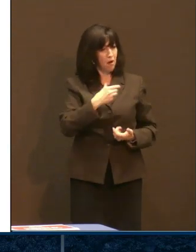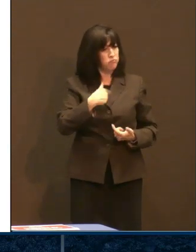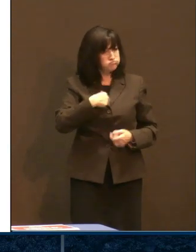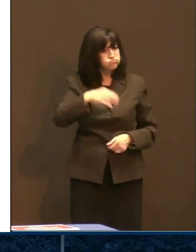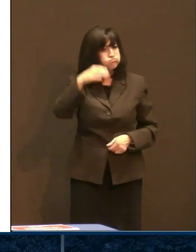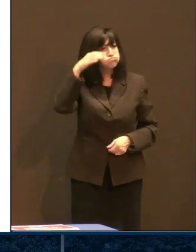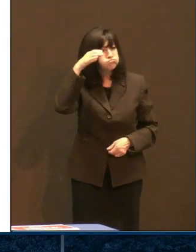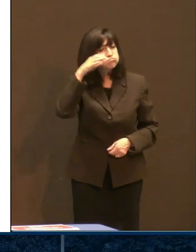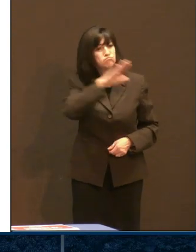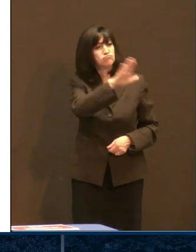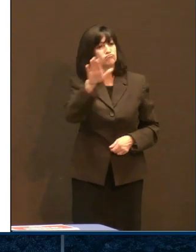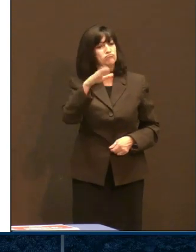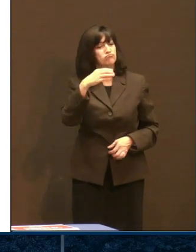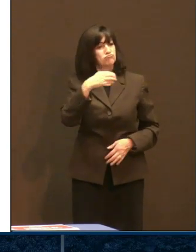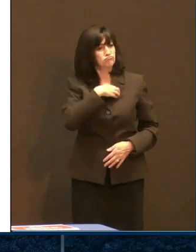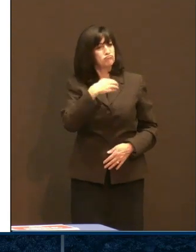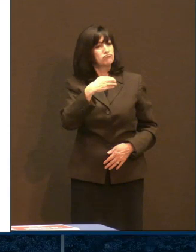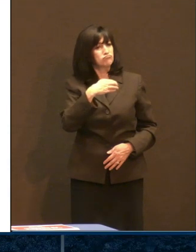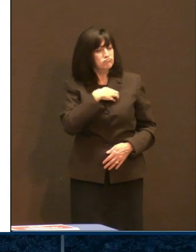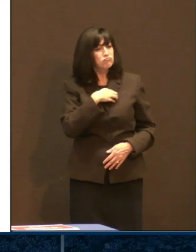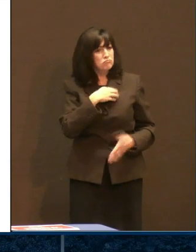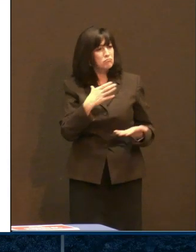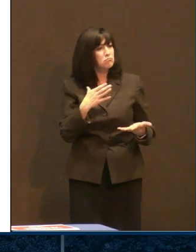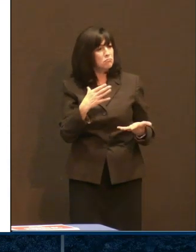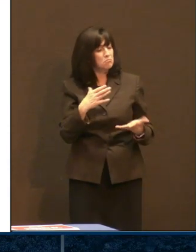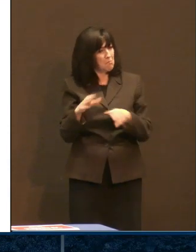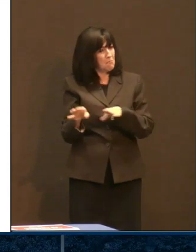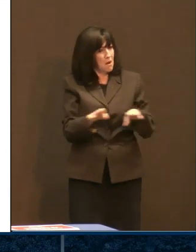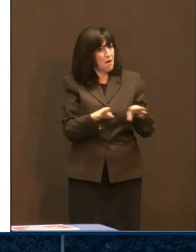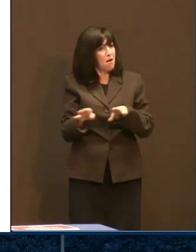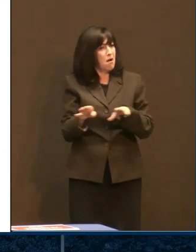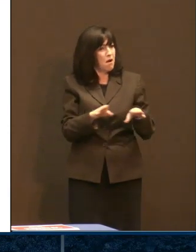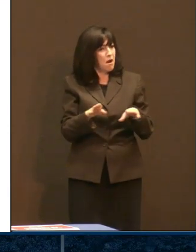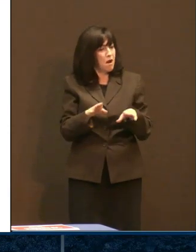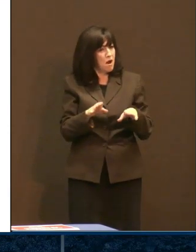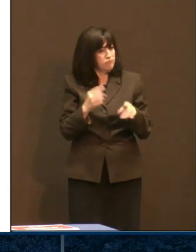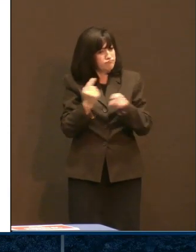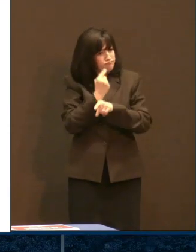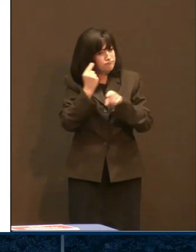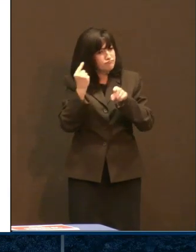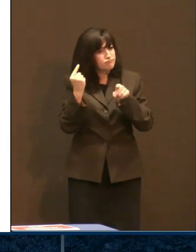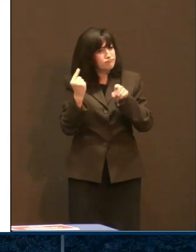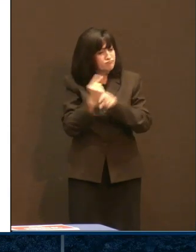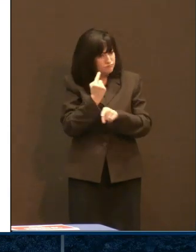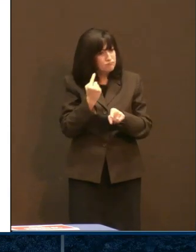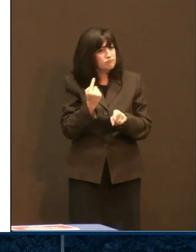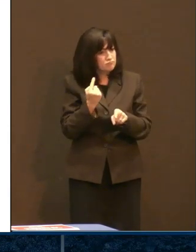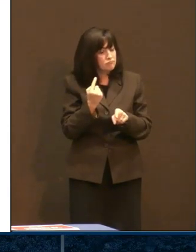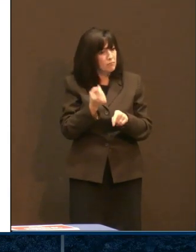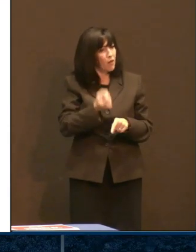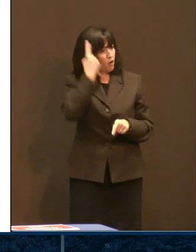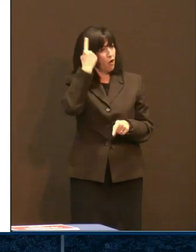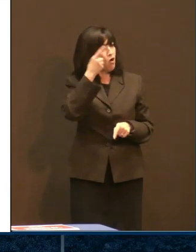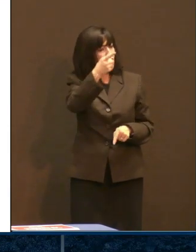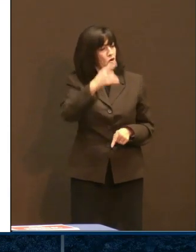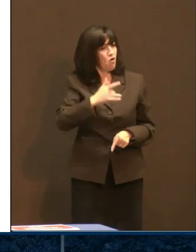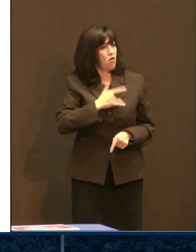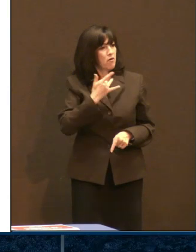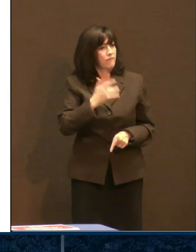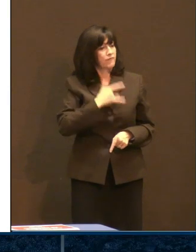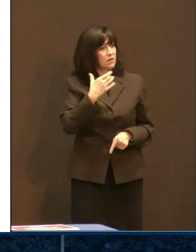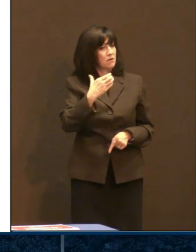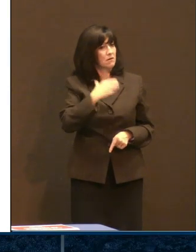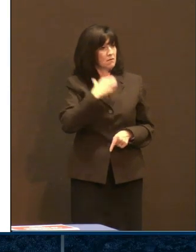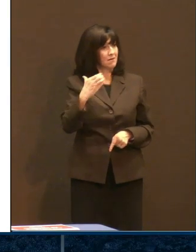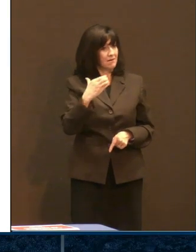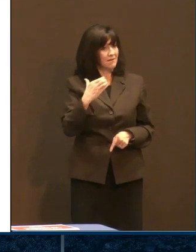reasonable way, and I hear them. They have every right to do what they're doing. They do not have the right to do it in the way that they're